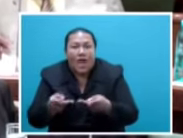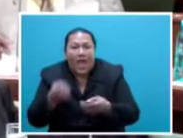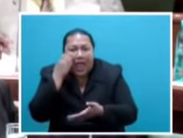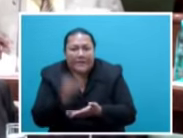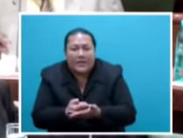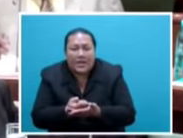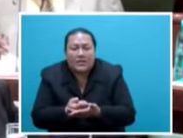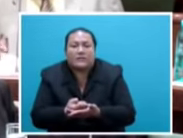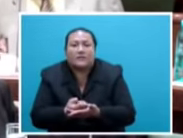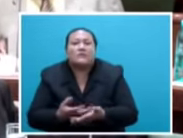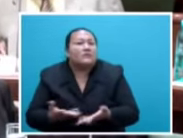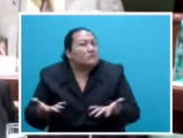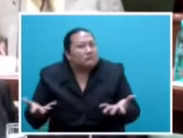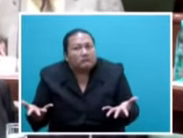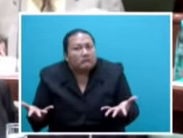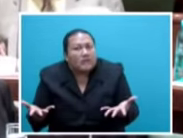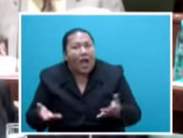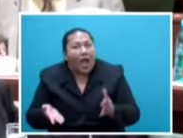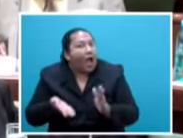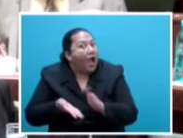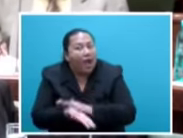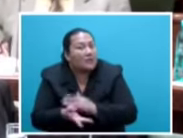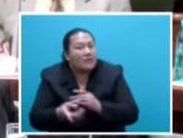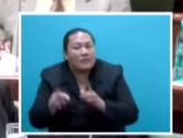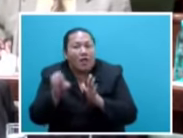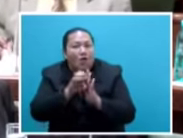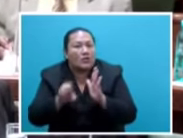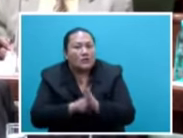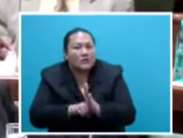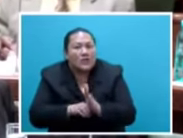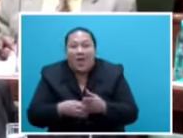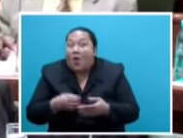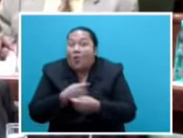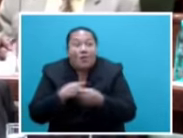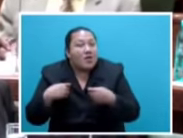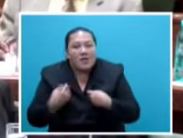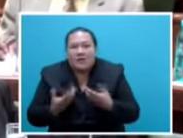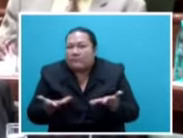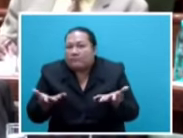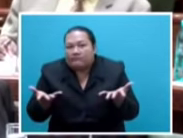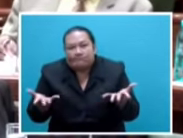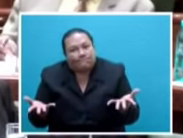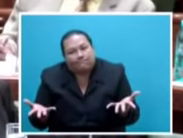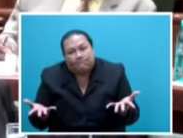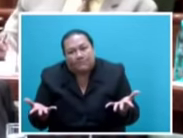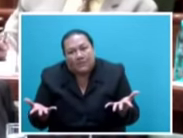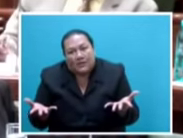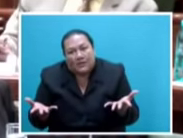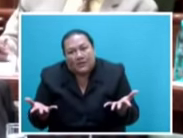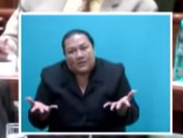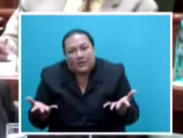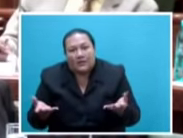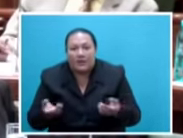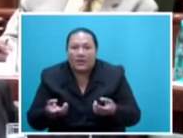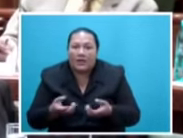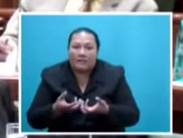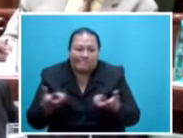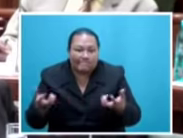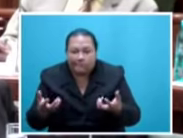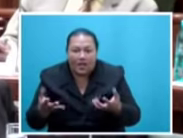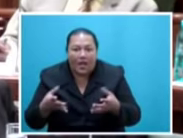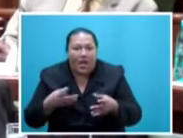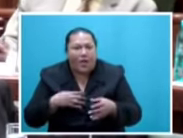this imposed constitution, we are told workers and unions have the right to organize and participate in union activities.